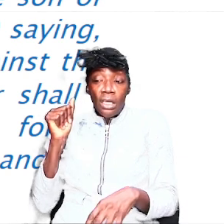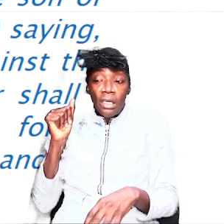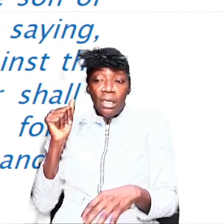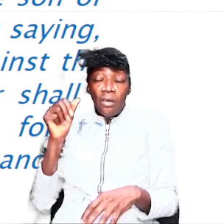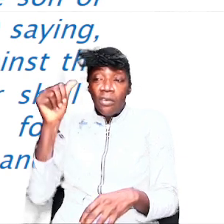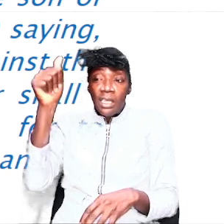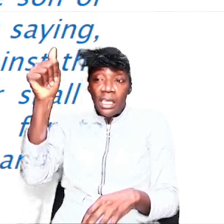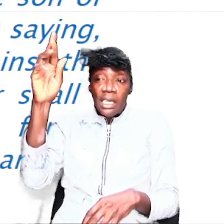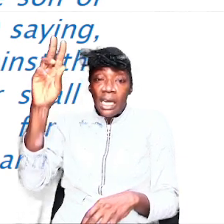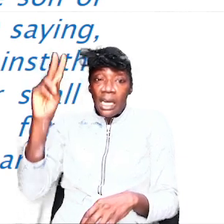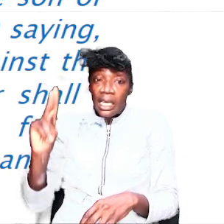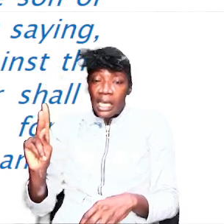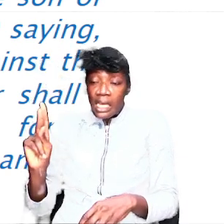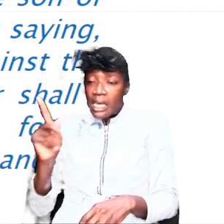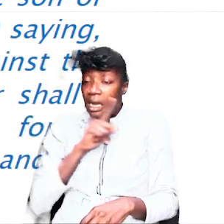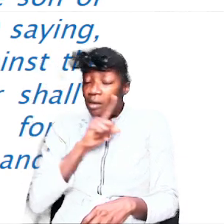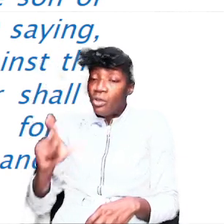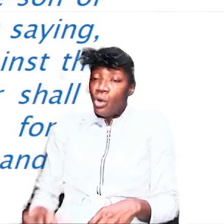of Benjamin at that time,